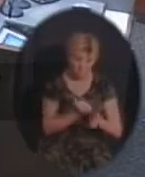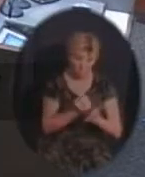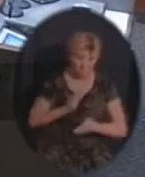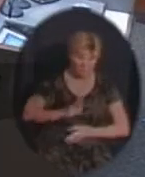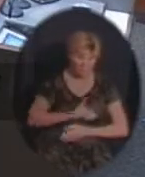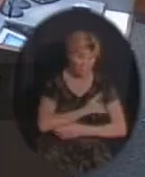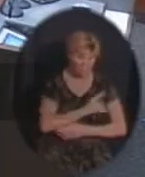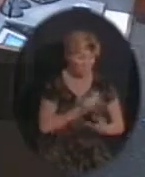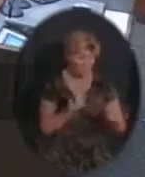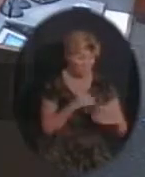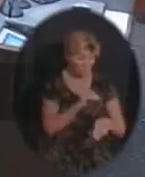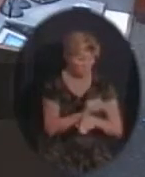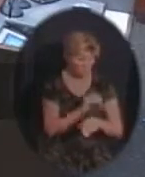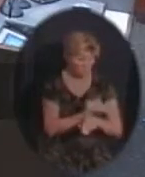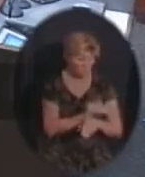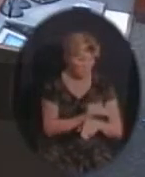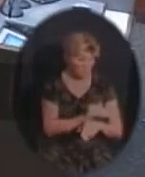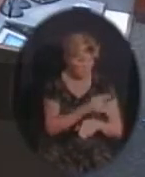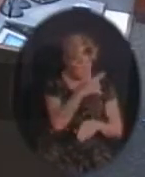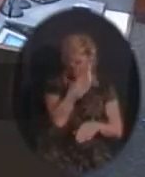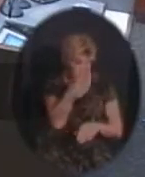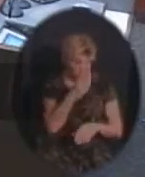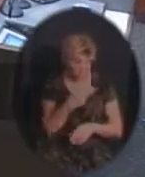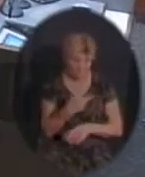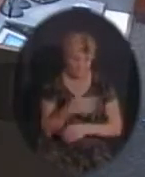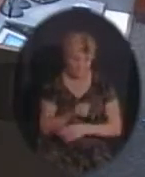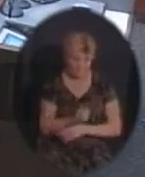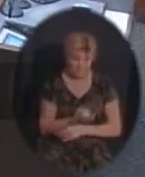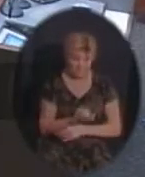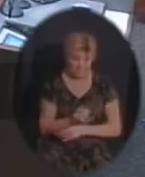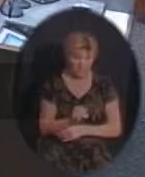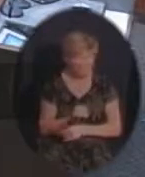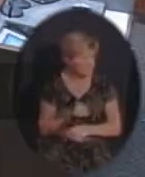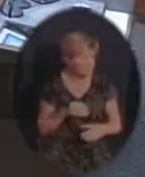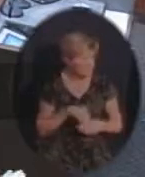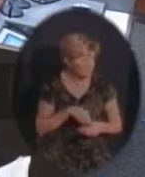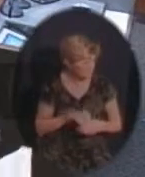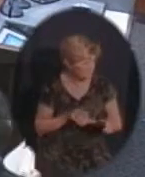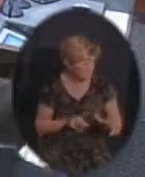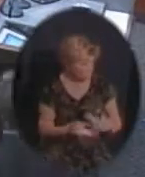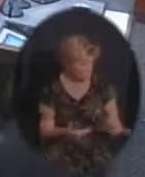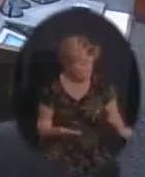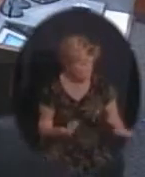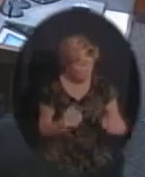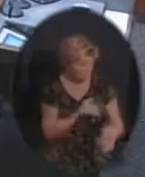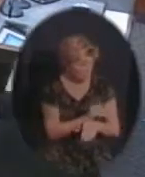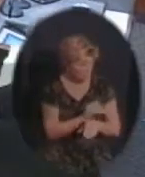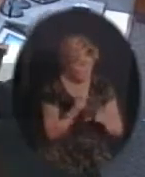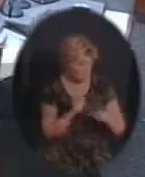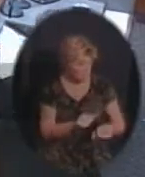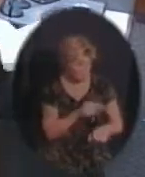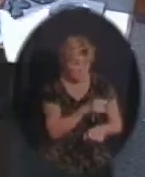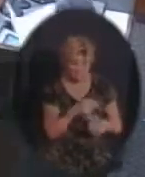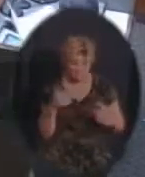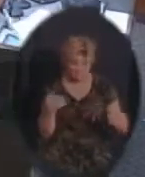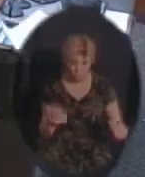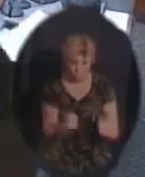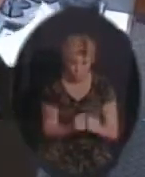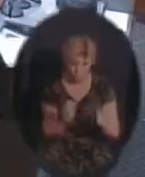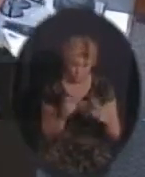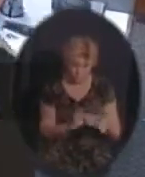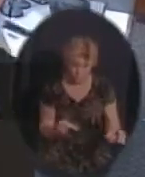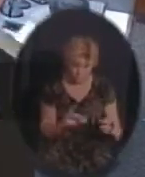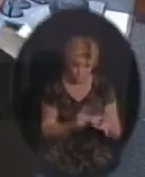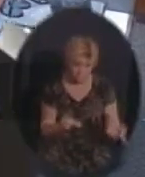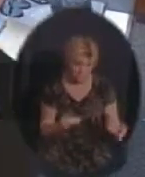he's here, to have him give some comments, if you don't mind. And it can be at any order here, but if that would